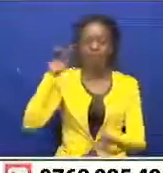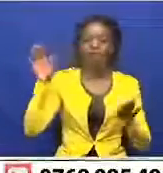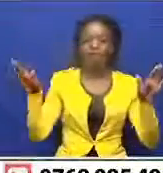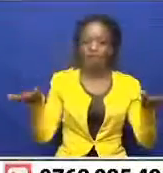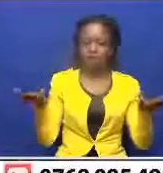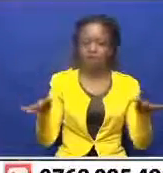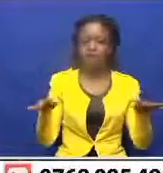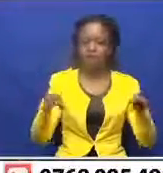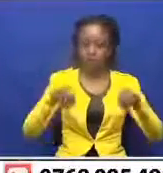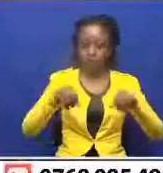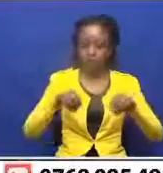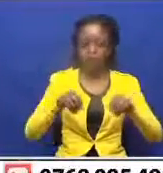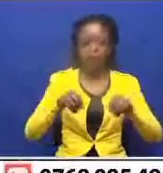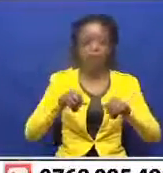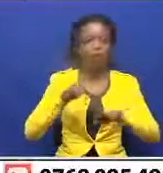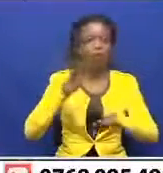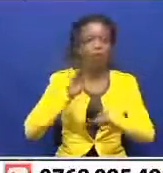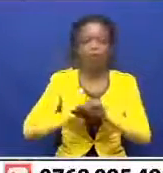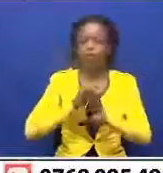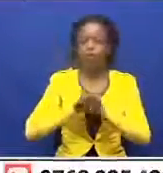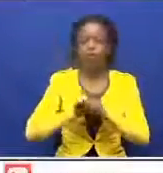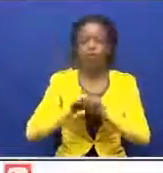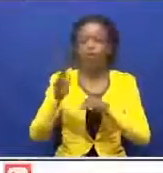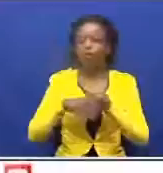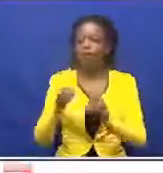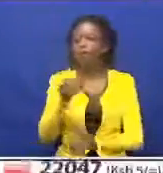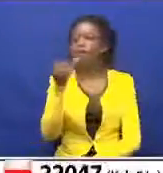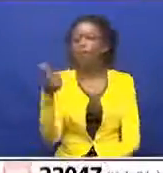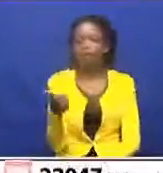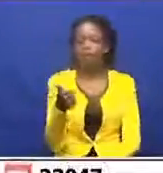manure is way better than any other farm manure.